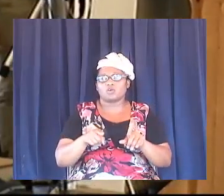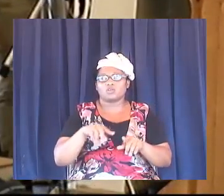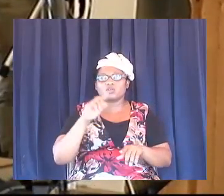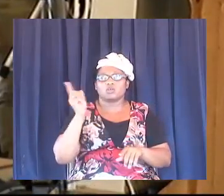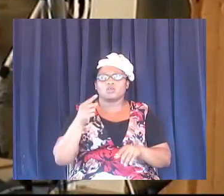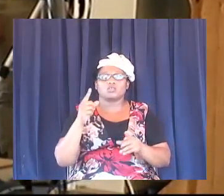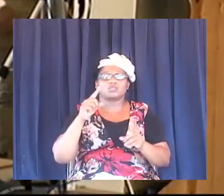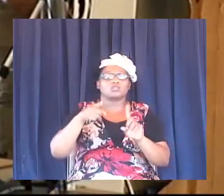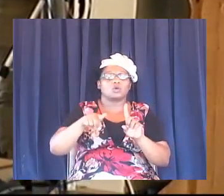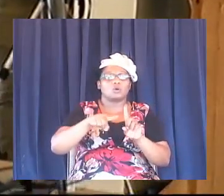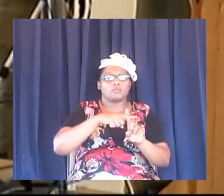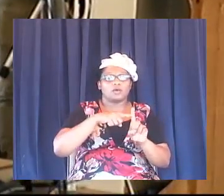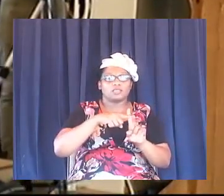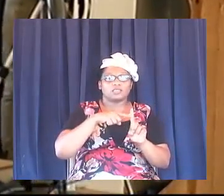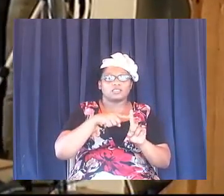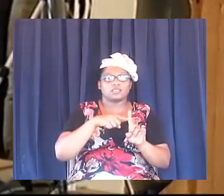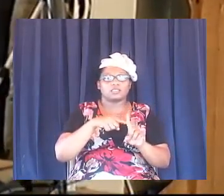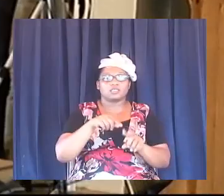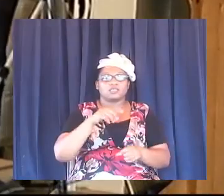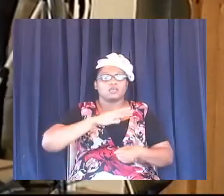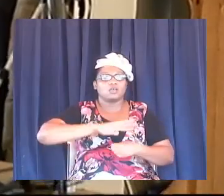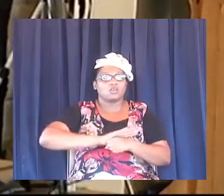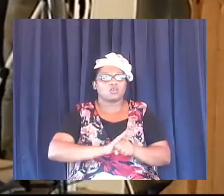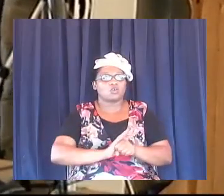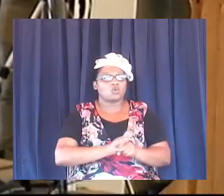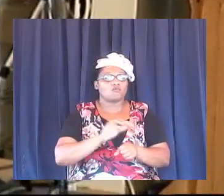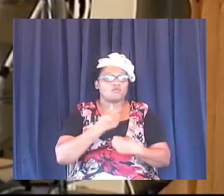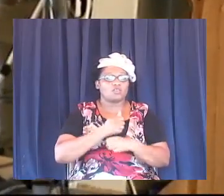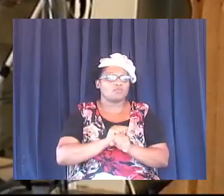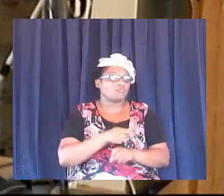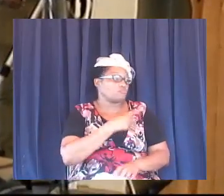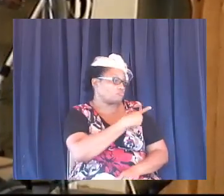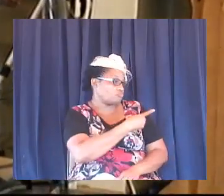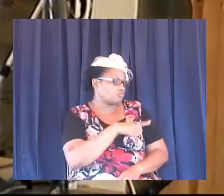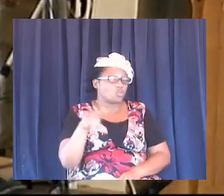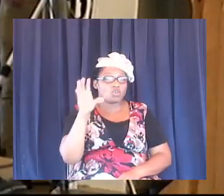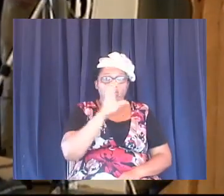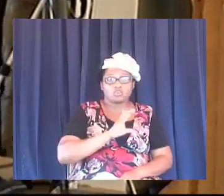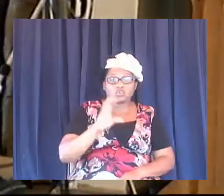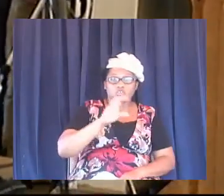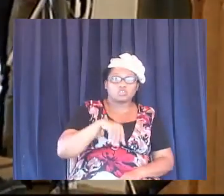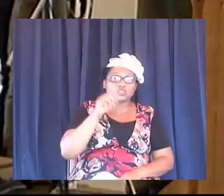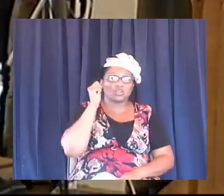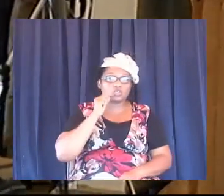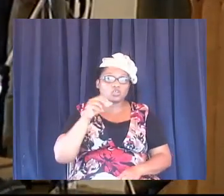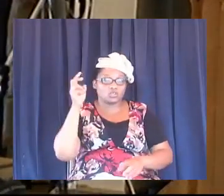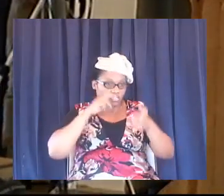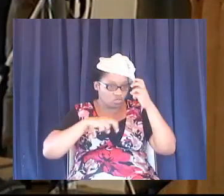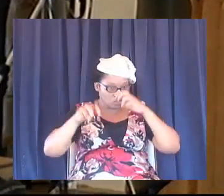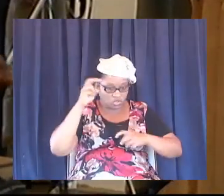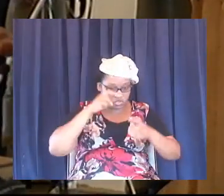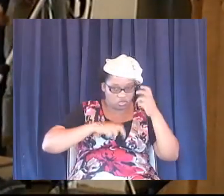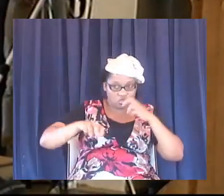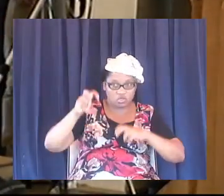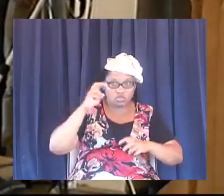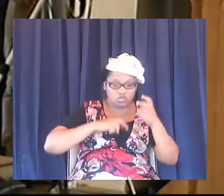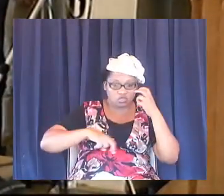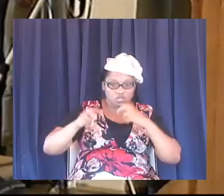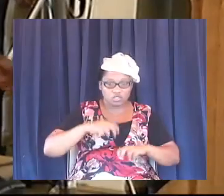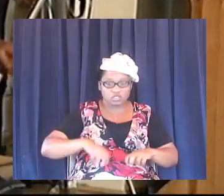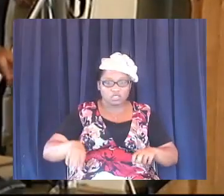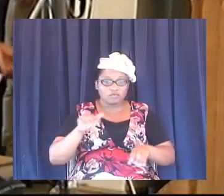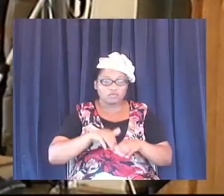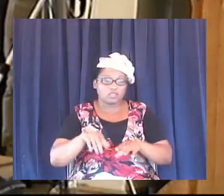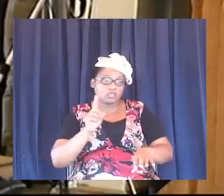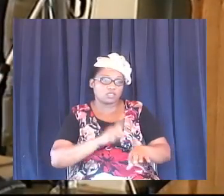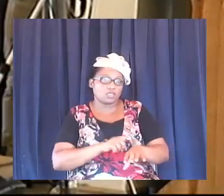because COVID allowed me to search myself during my time when I couldn't move from